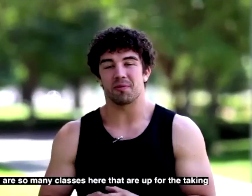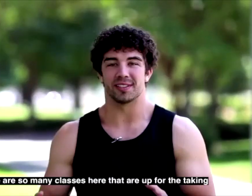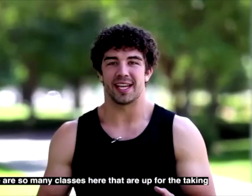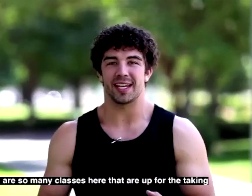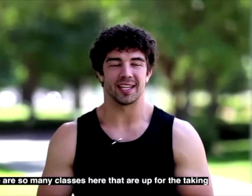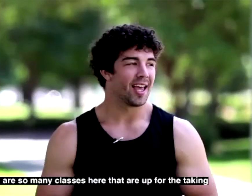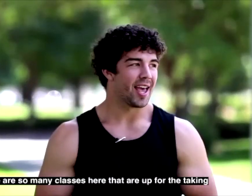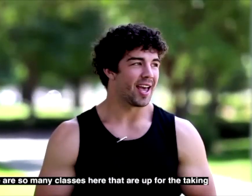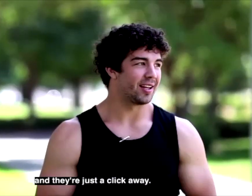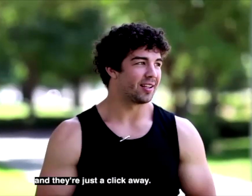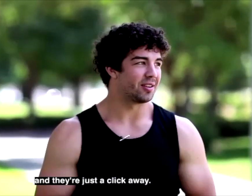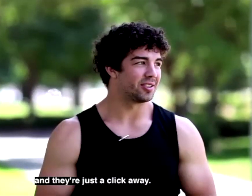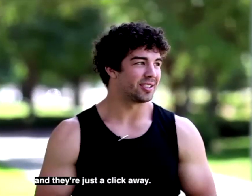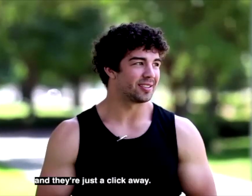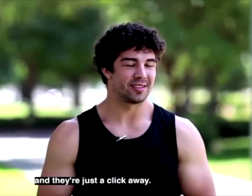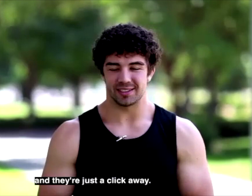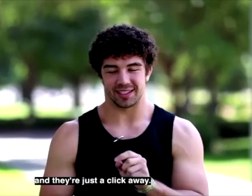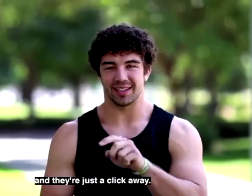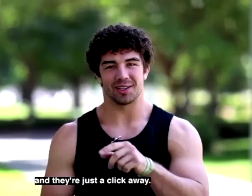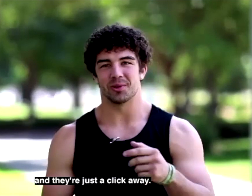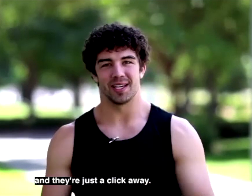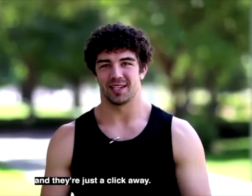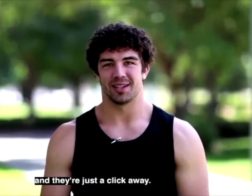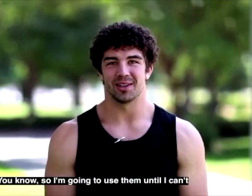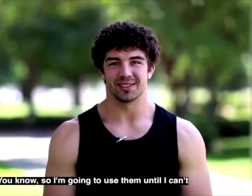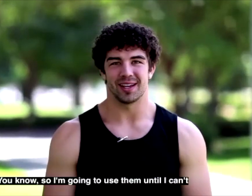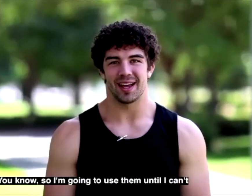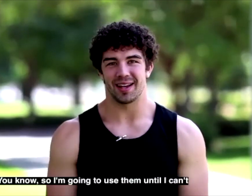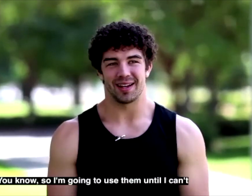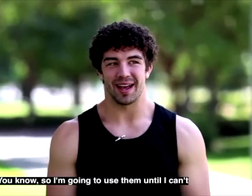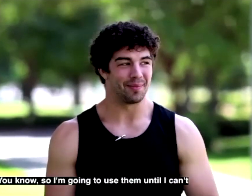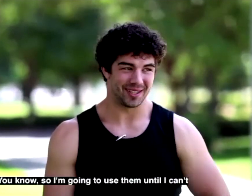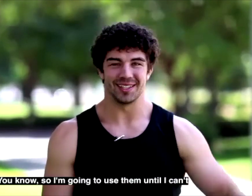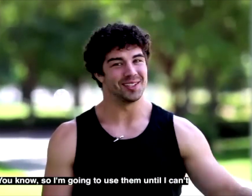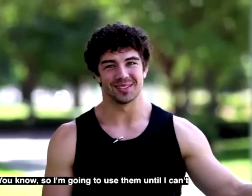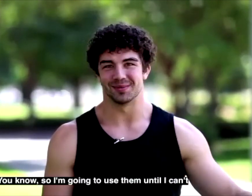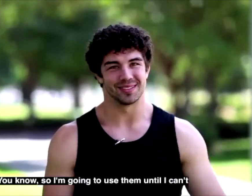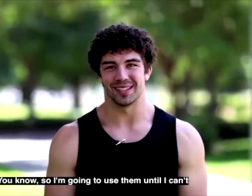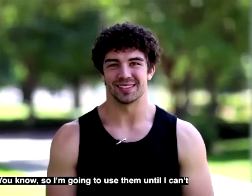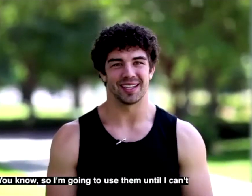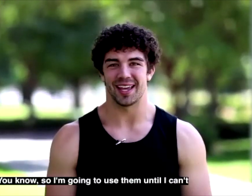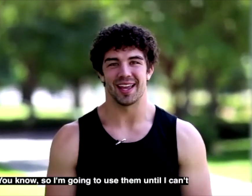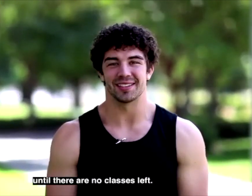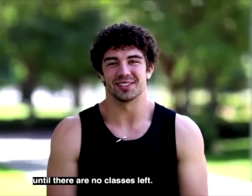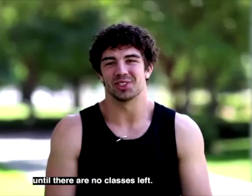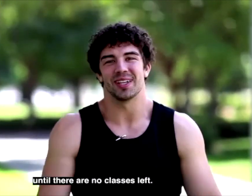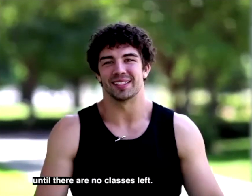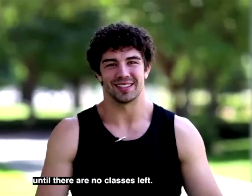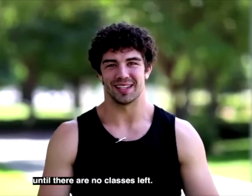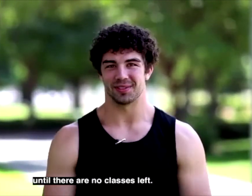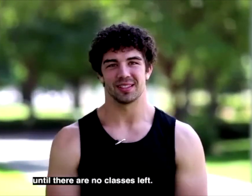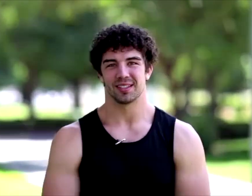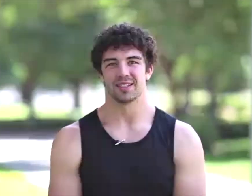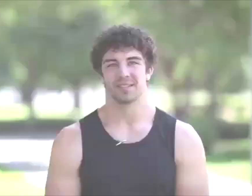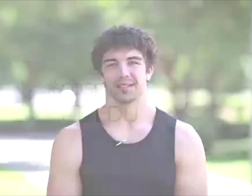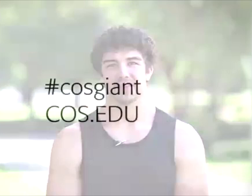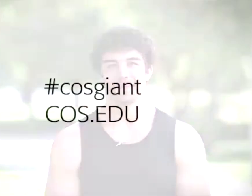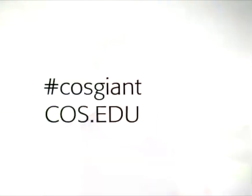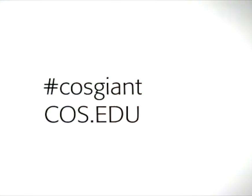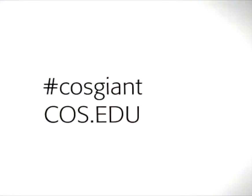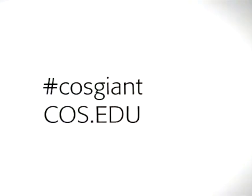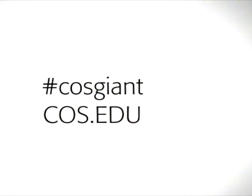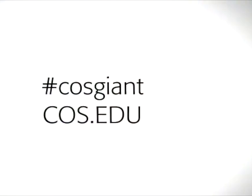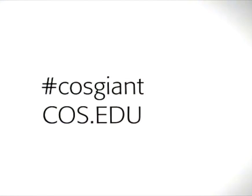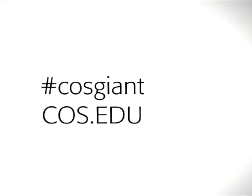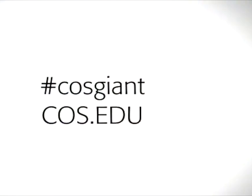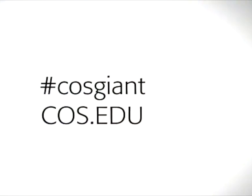that are up for the taking, and they're just a click away, you know. So I'm gonna use them until I can, until there's no classes left.